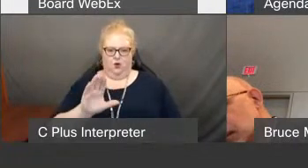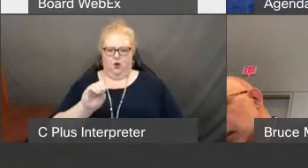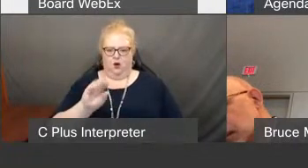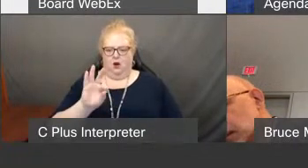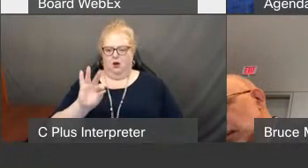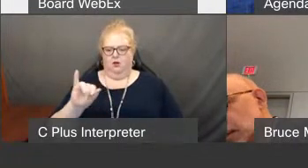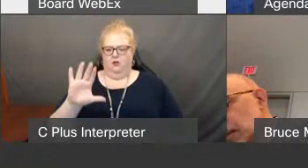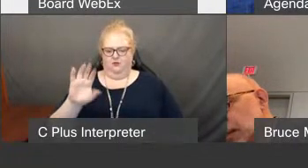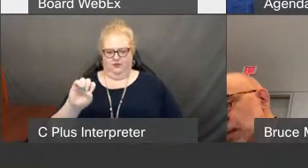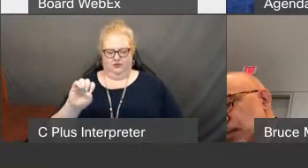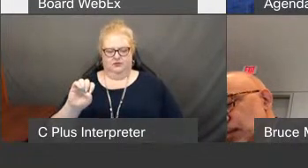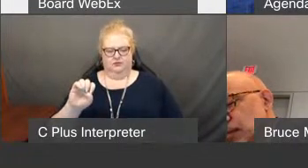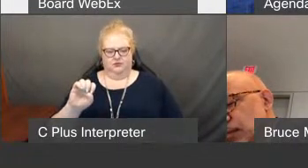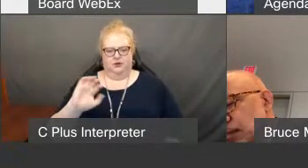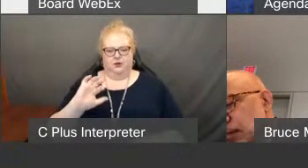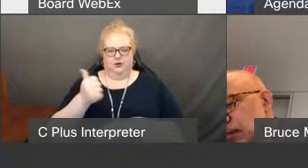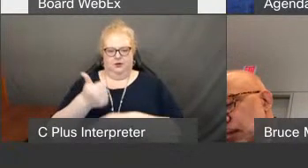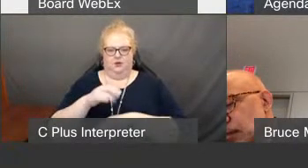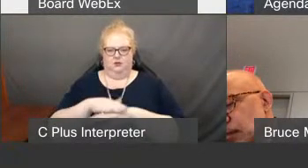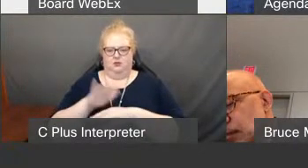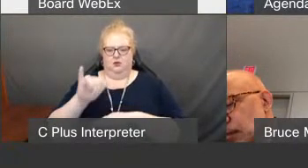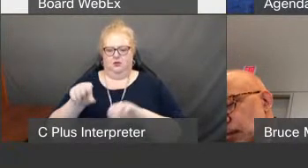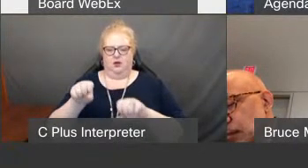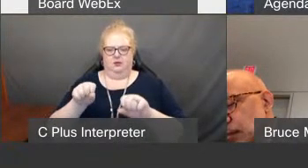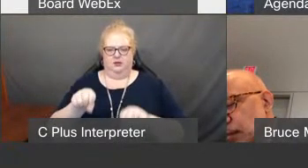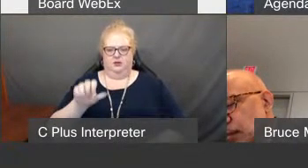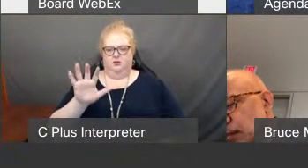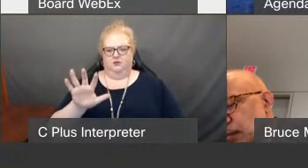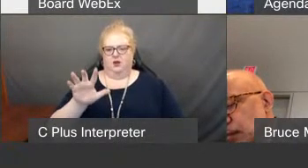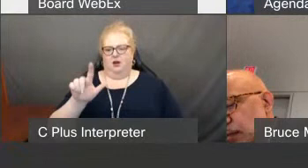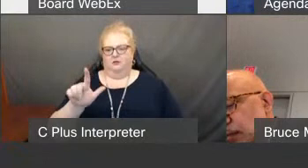based on the potential 529 giving